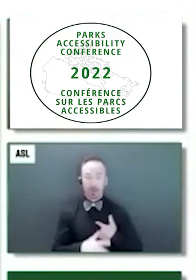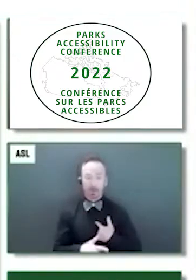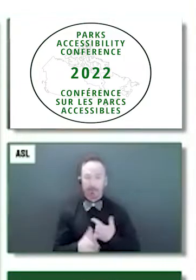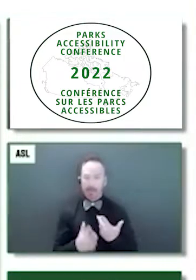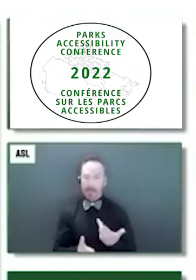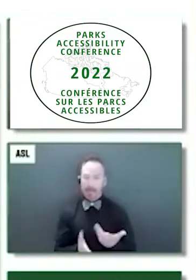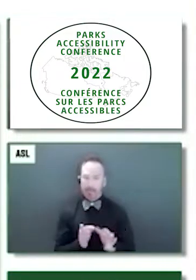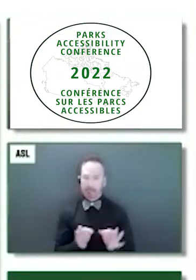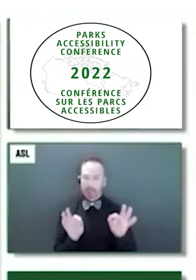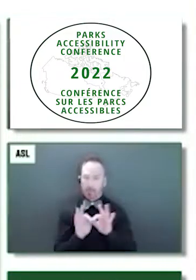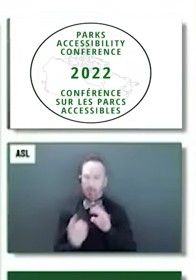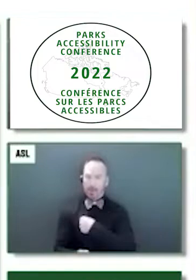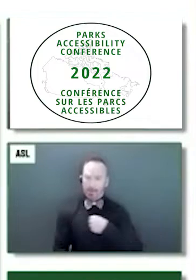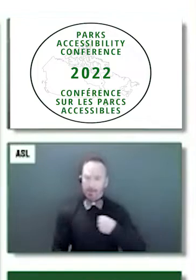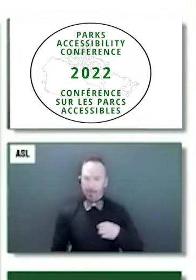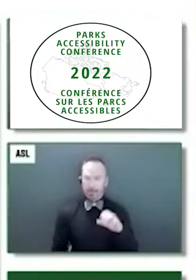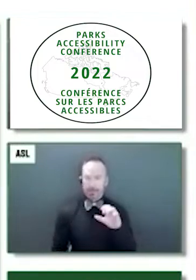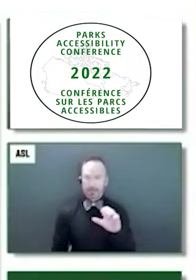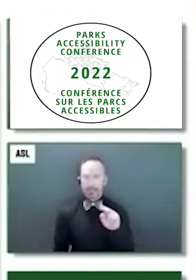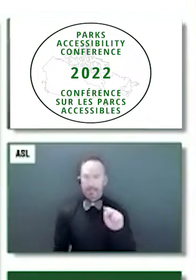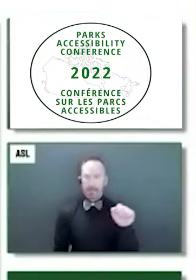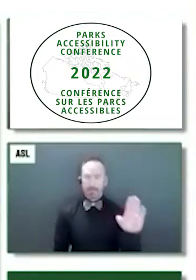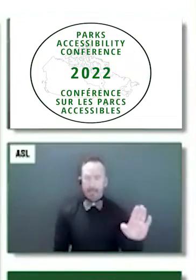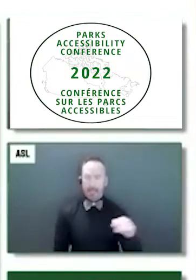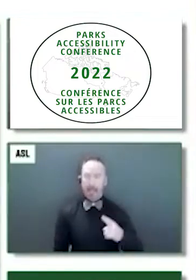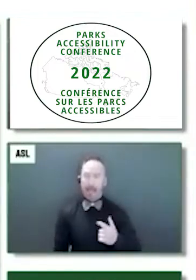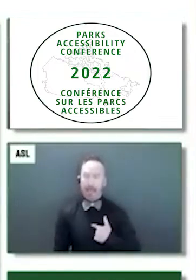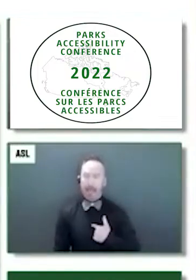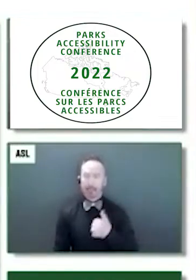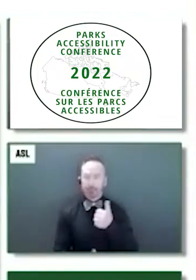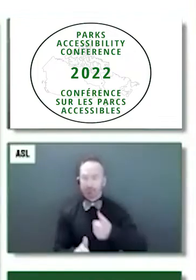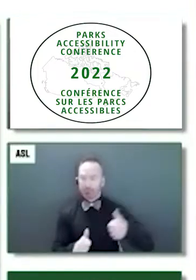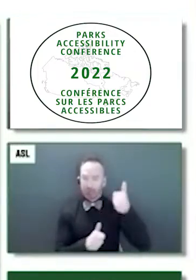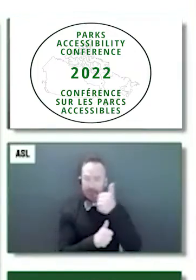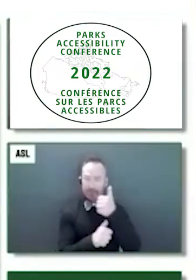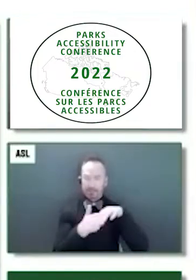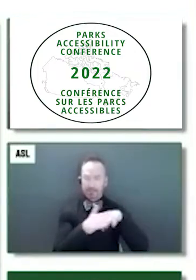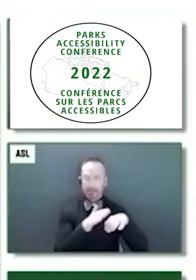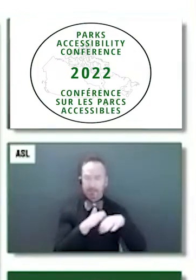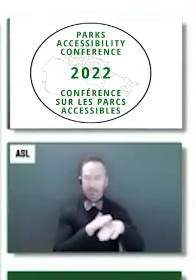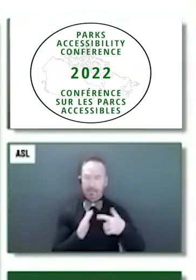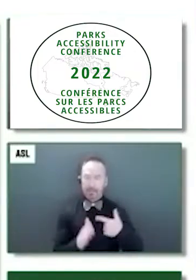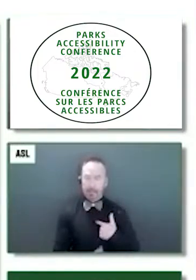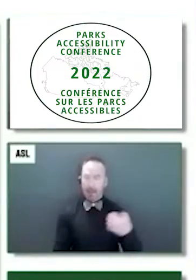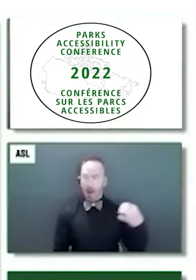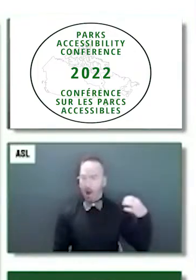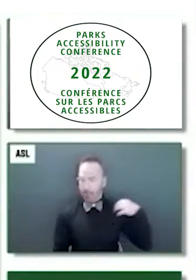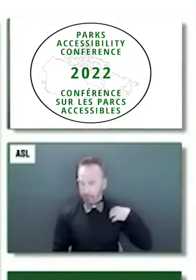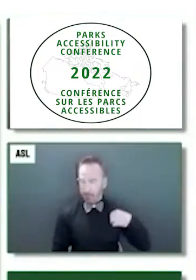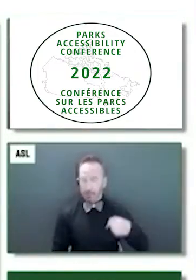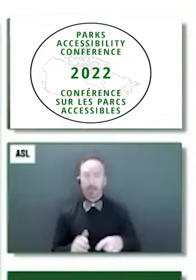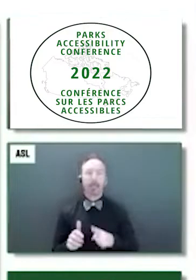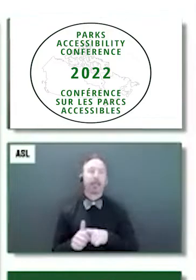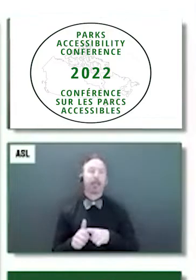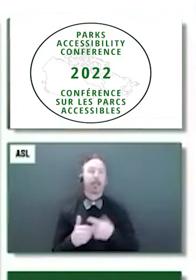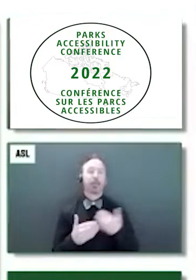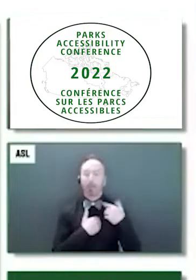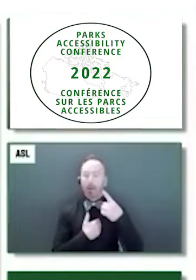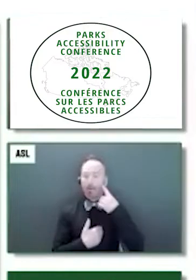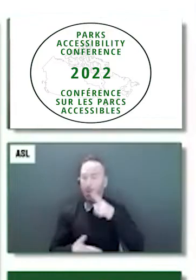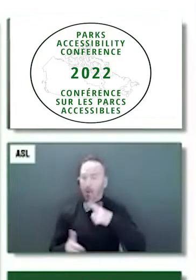he serves as Chief Accessibility Officer, Principal Investigator for numerous research projects, and oversees their international affairs